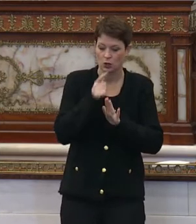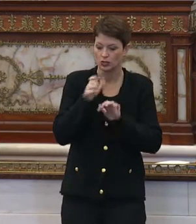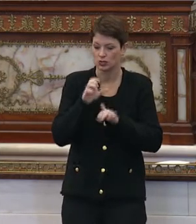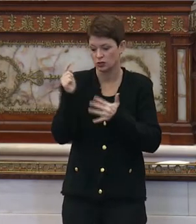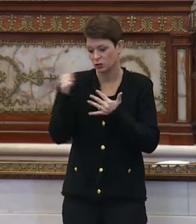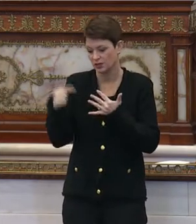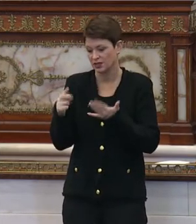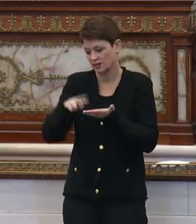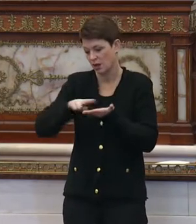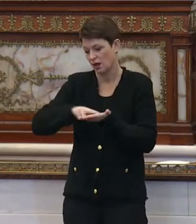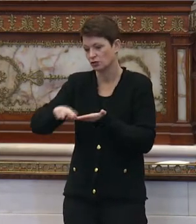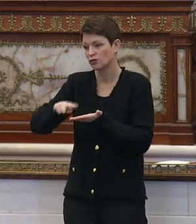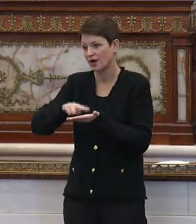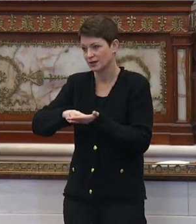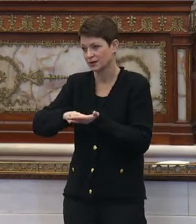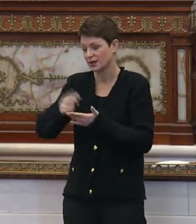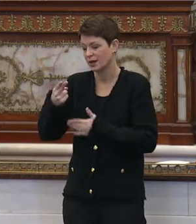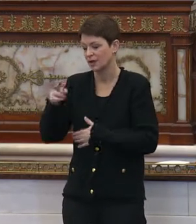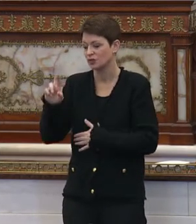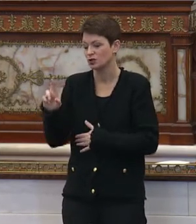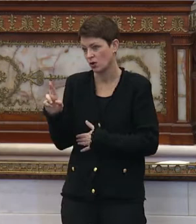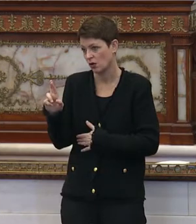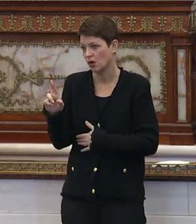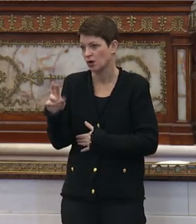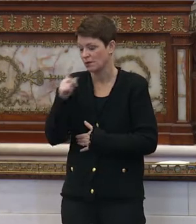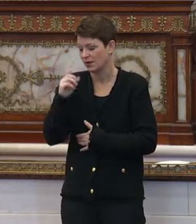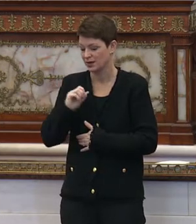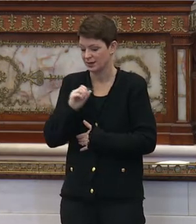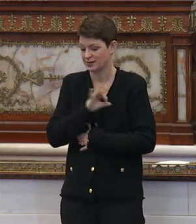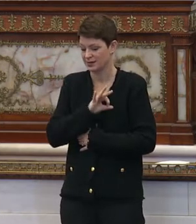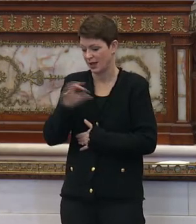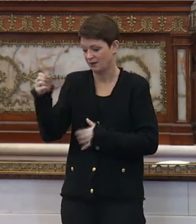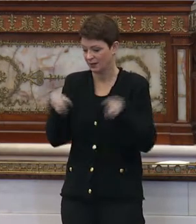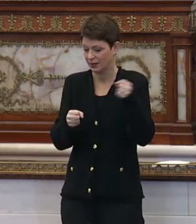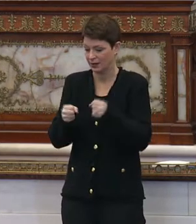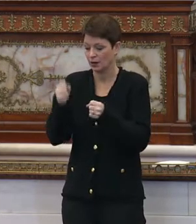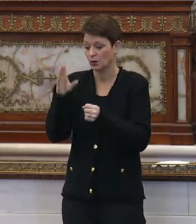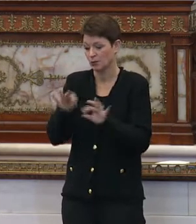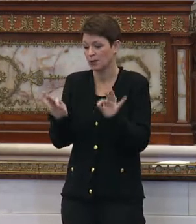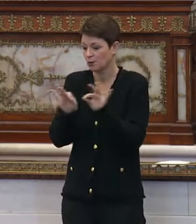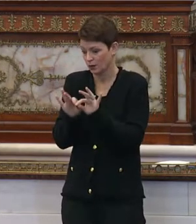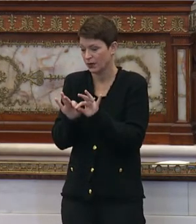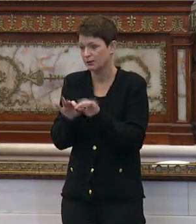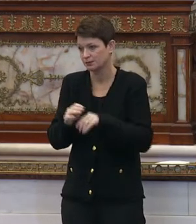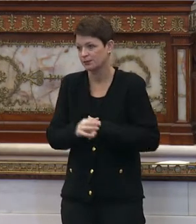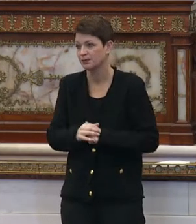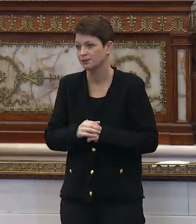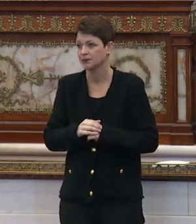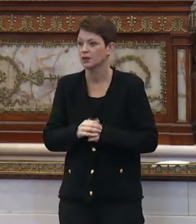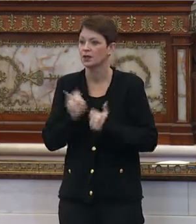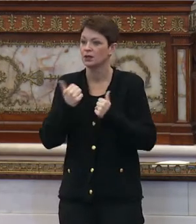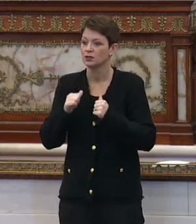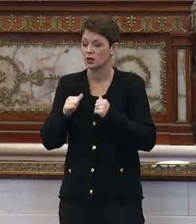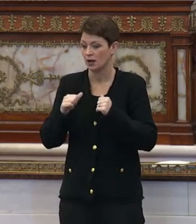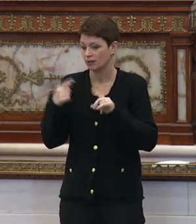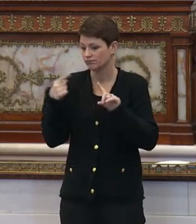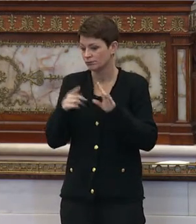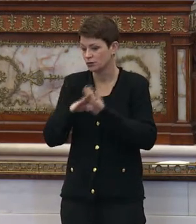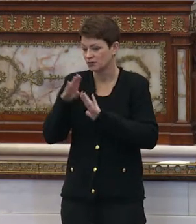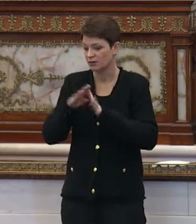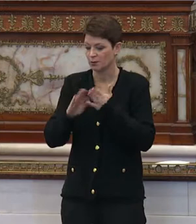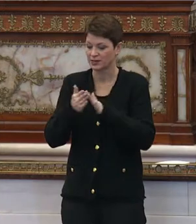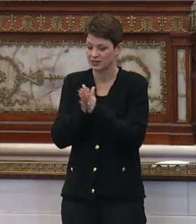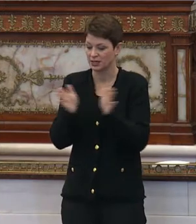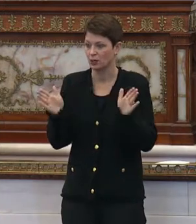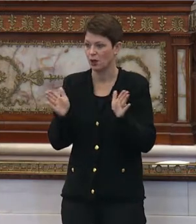bunch more contracts? HR, because staffing up for this will be a whole thing. And so trying to develop a